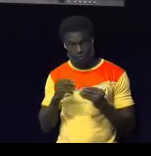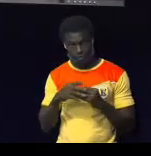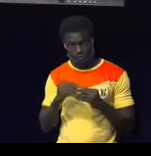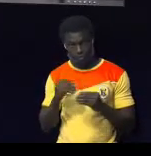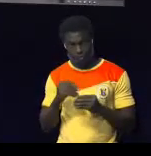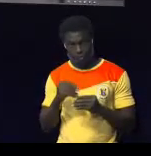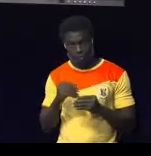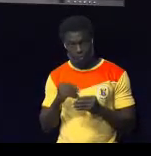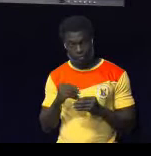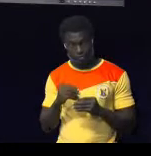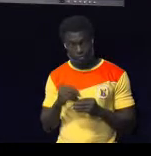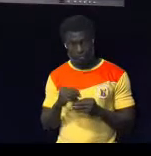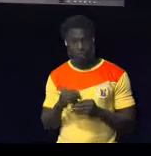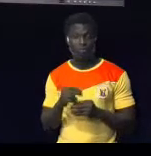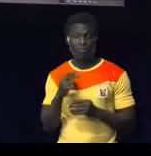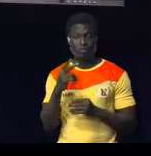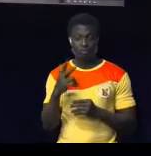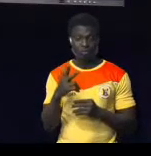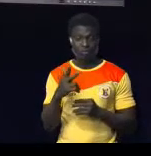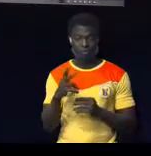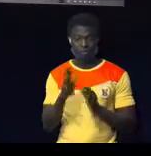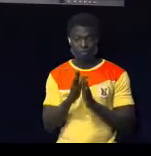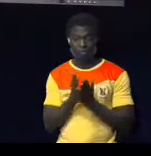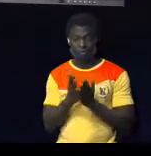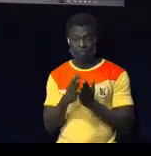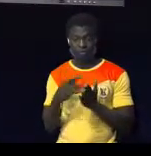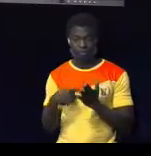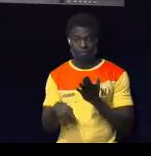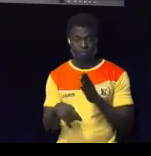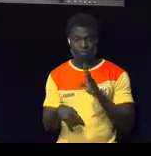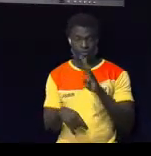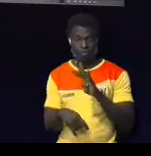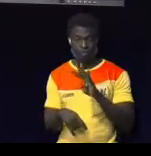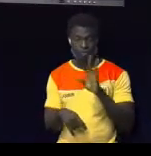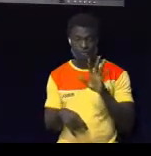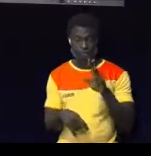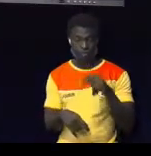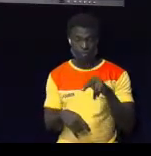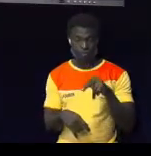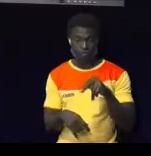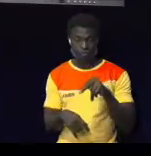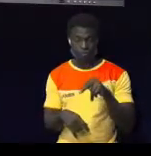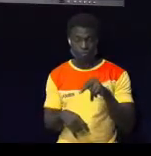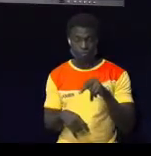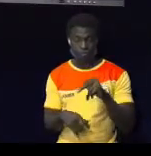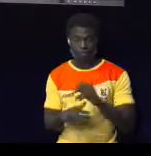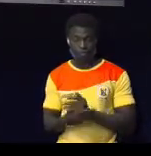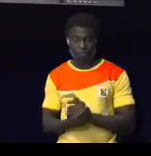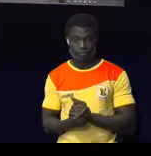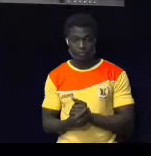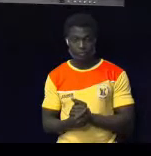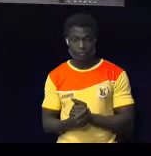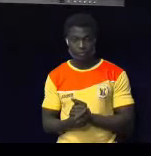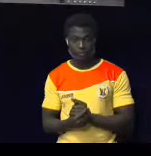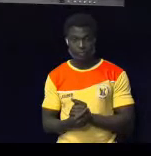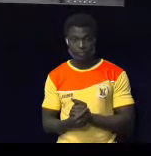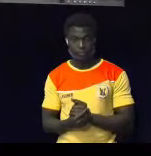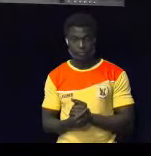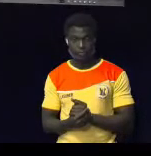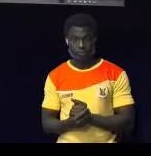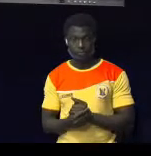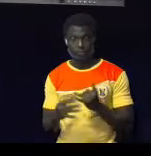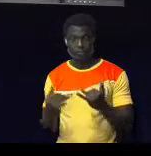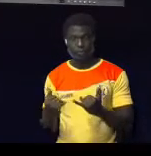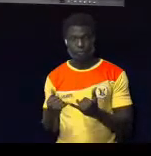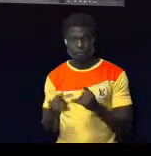statement. Assume that 3 books cost 45 naira. You want to buy 3 books and they say the cost is